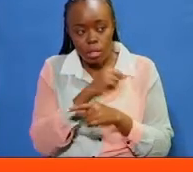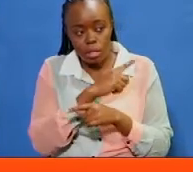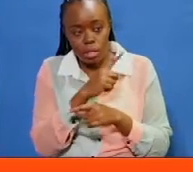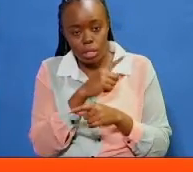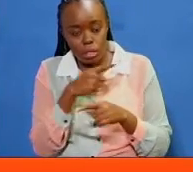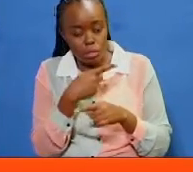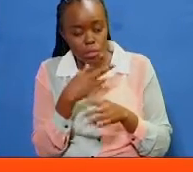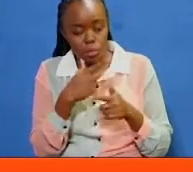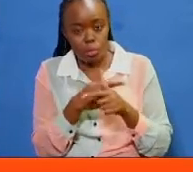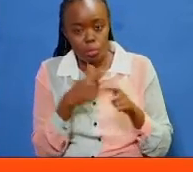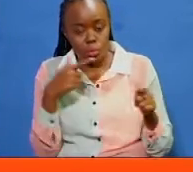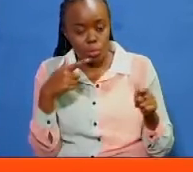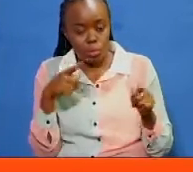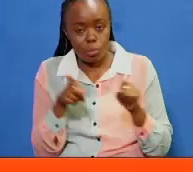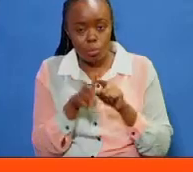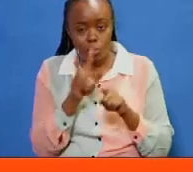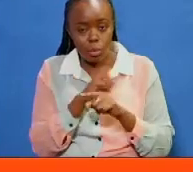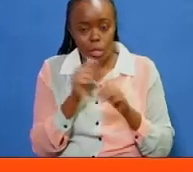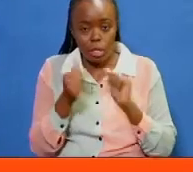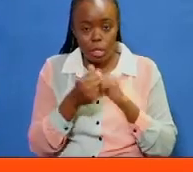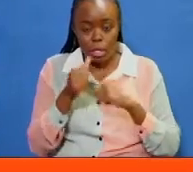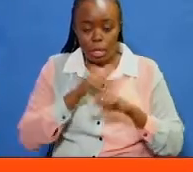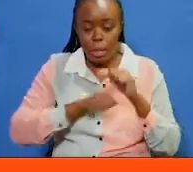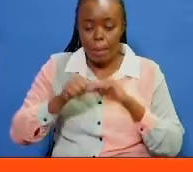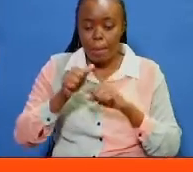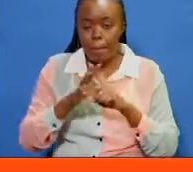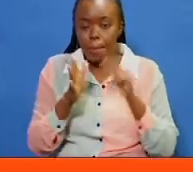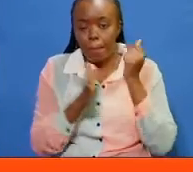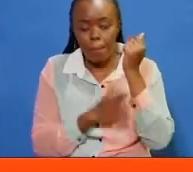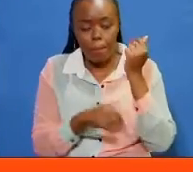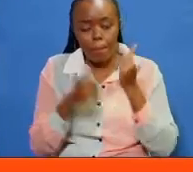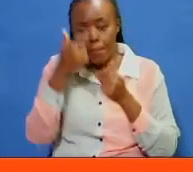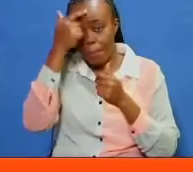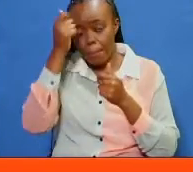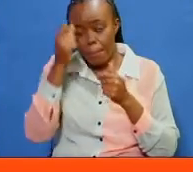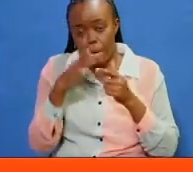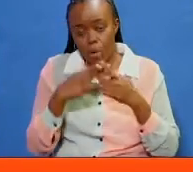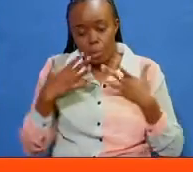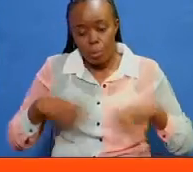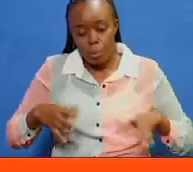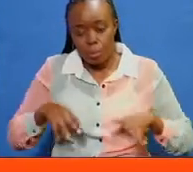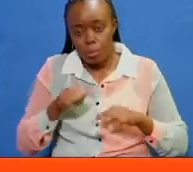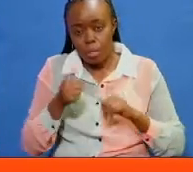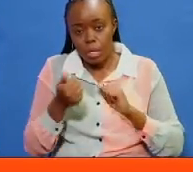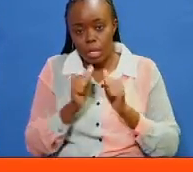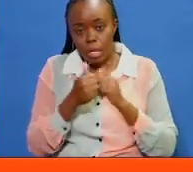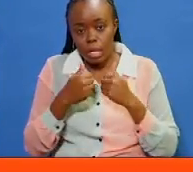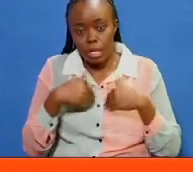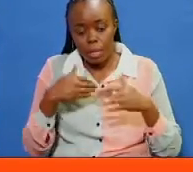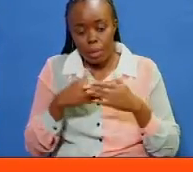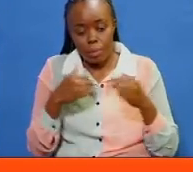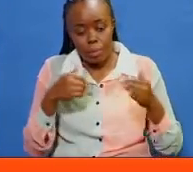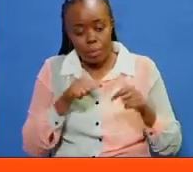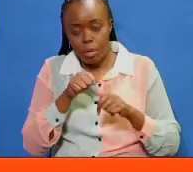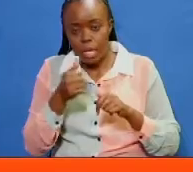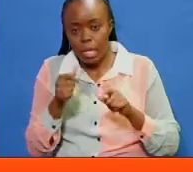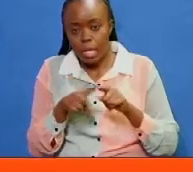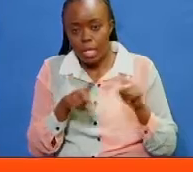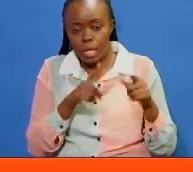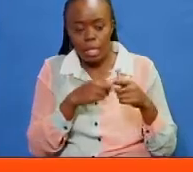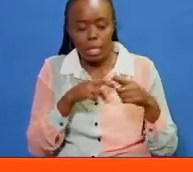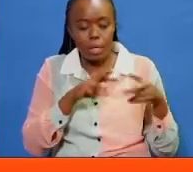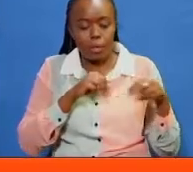laini, tunaona na chora mbaya, kwa sababu watu wengine wanakuja kwa nyuma wengine, wanapeleka